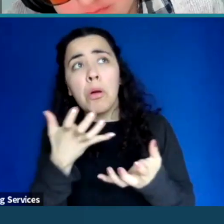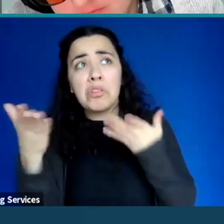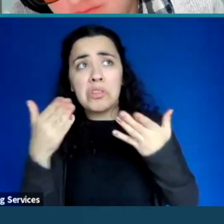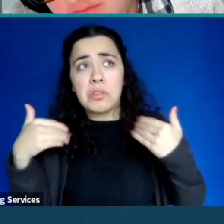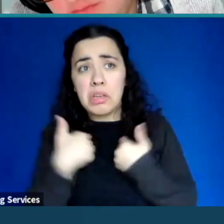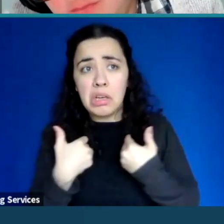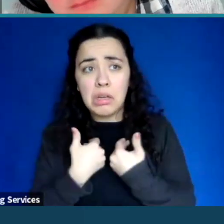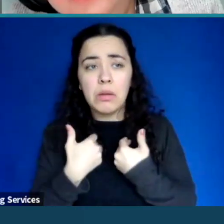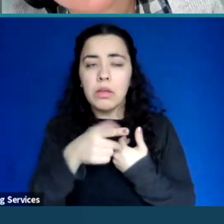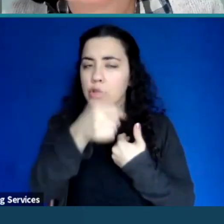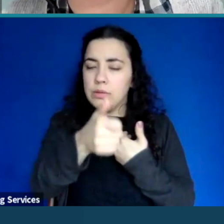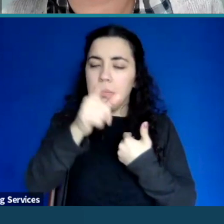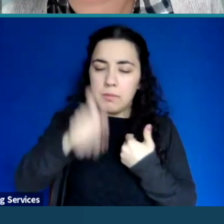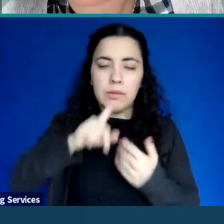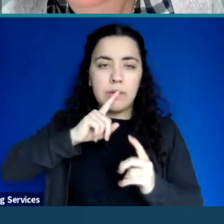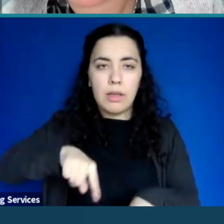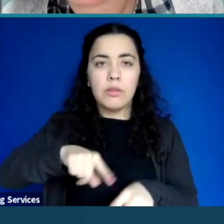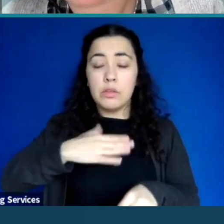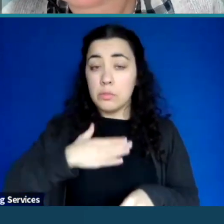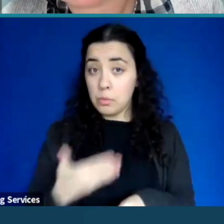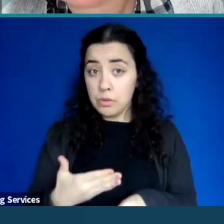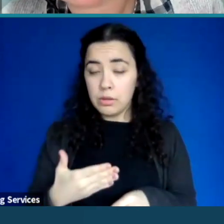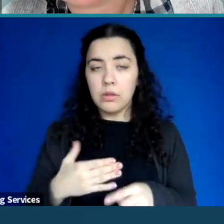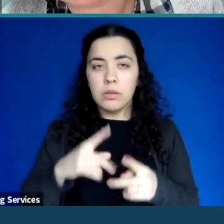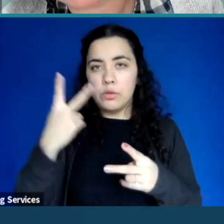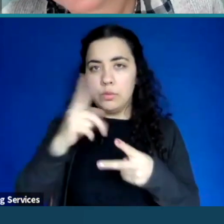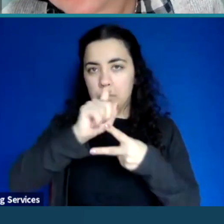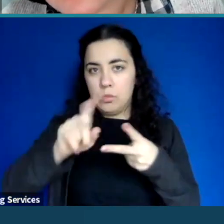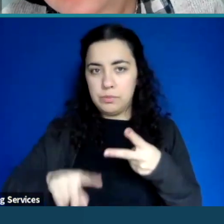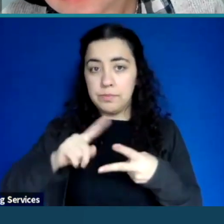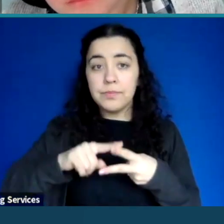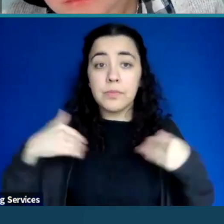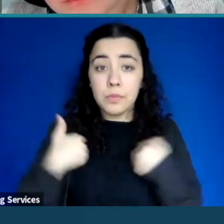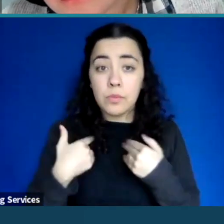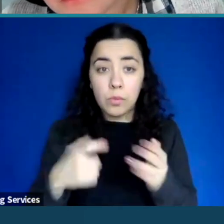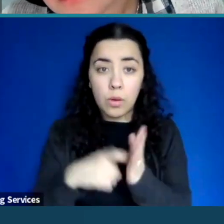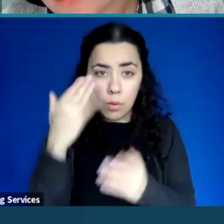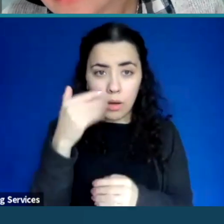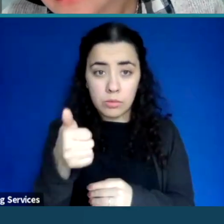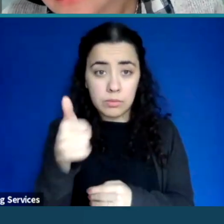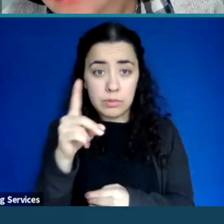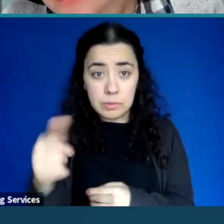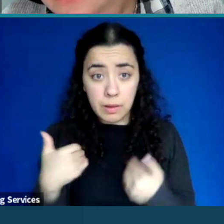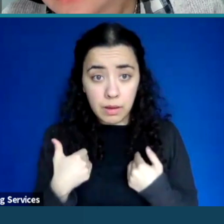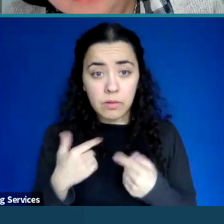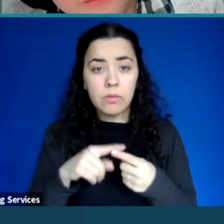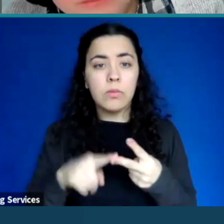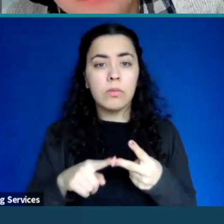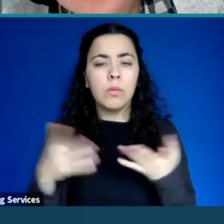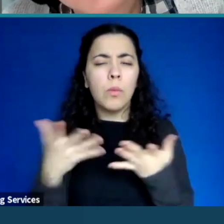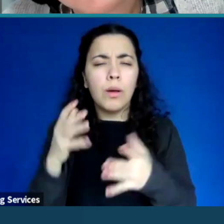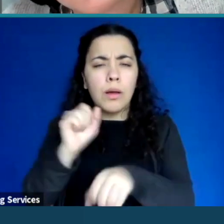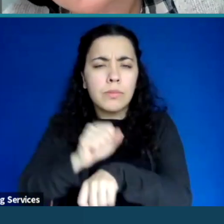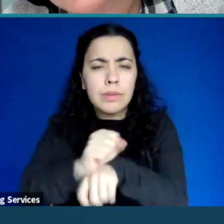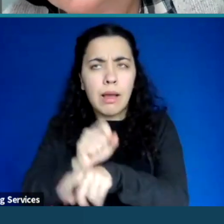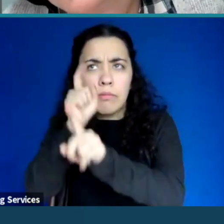willing and able to answer the 2 questions. So is the animal required because of your disability, and what work or task is the